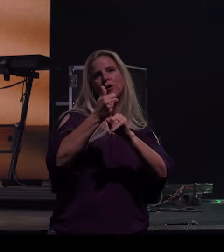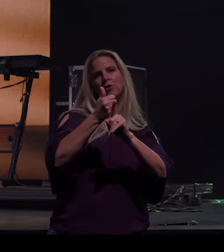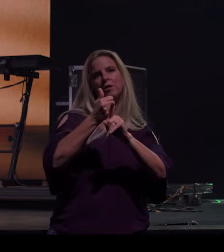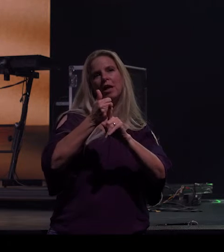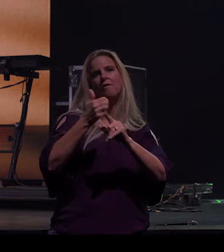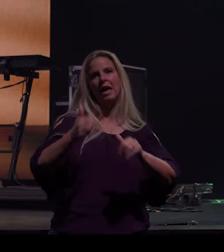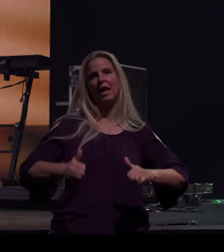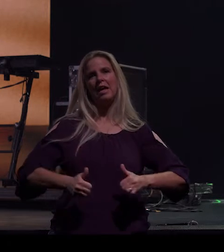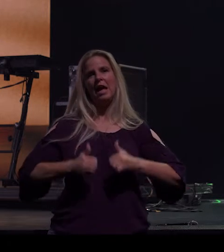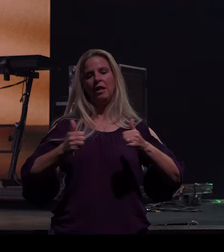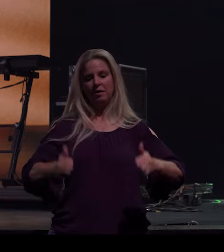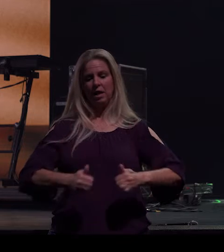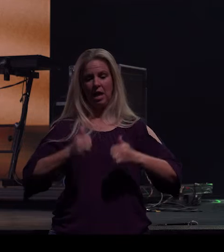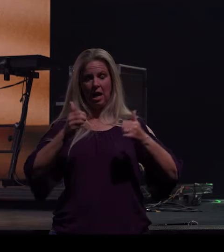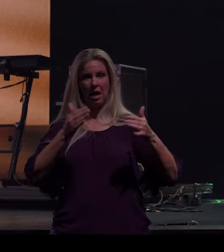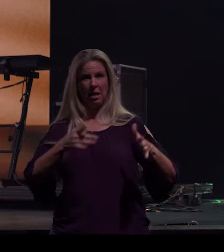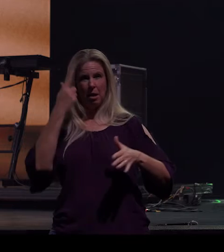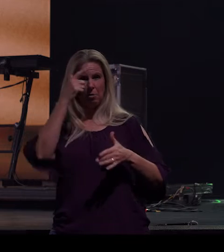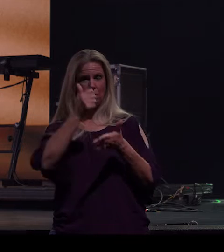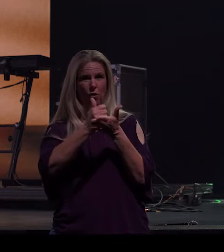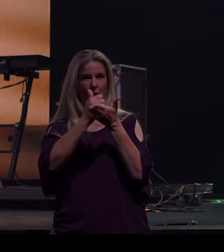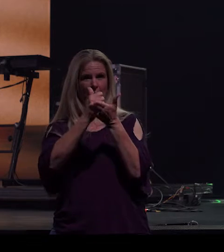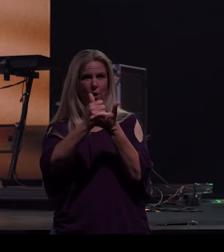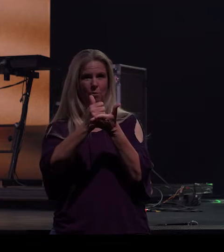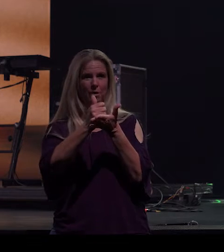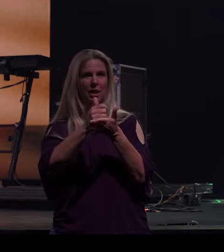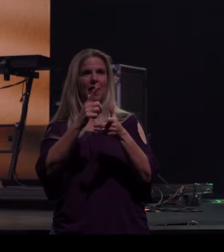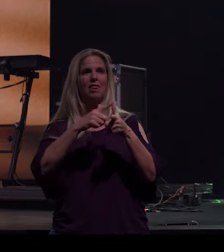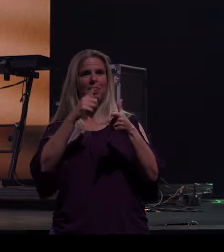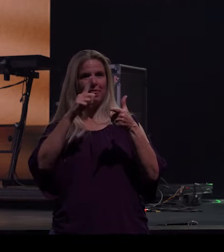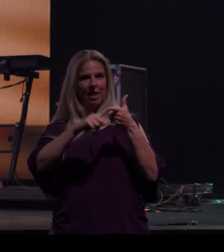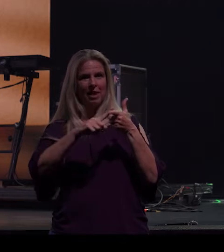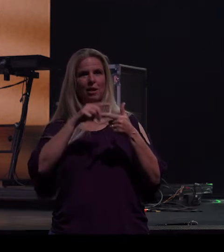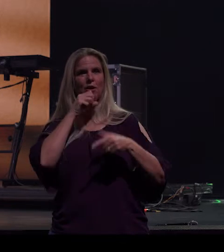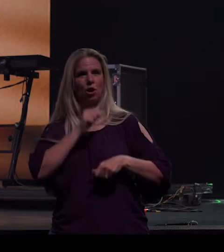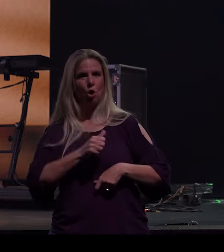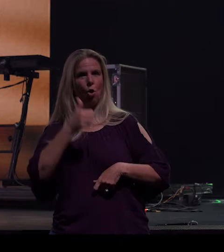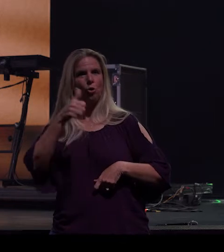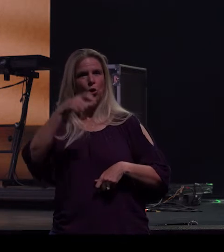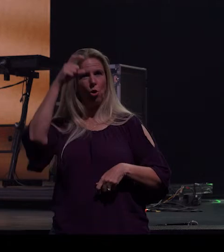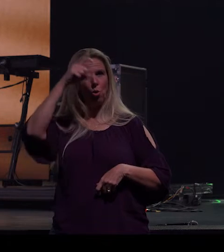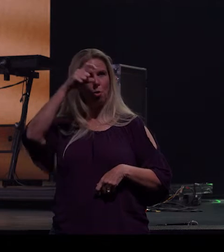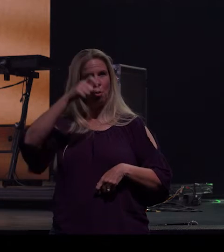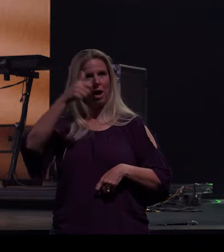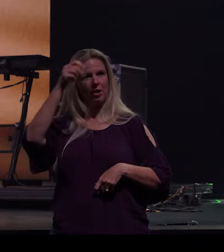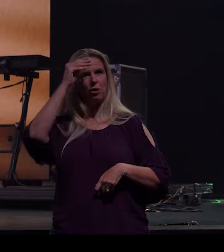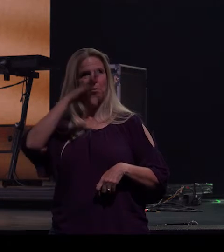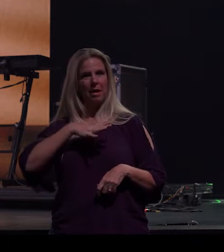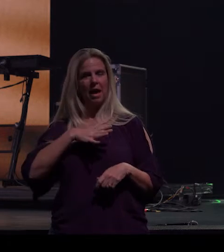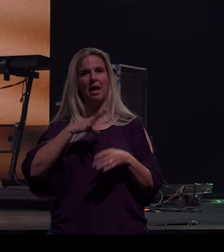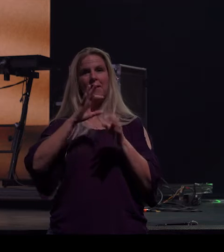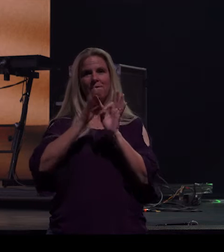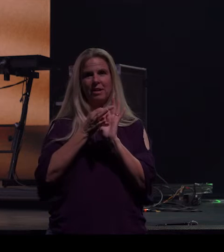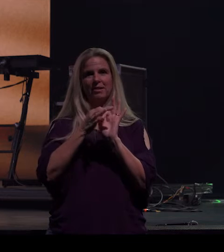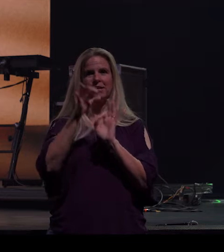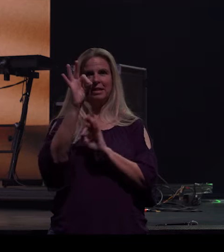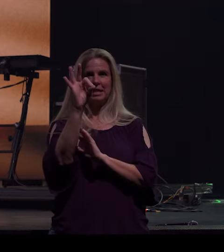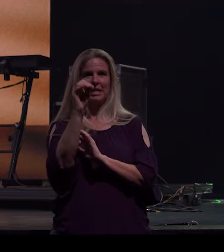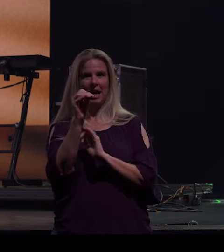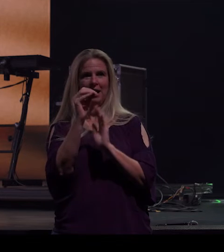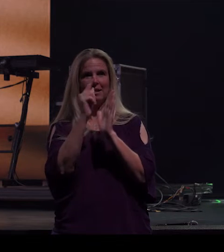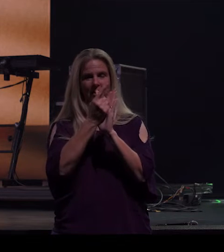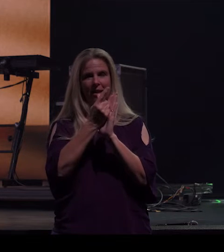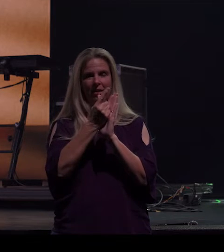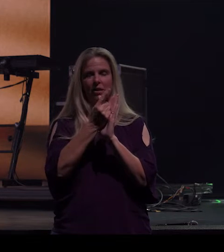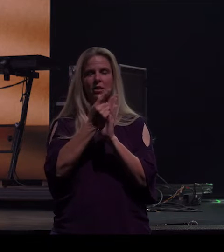older, wiser man fixes the issue. Ashley, ask for help sooner.